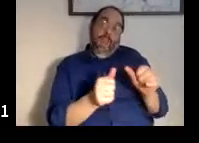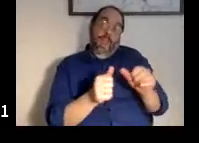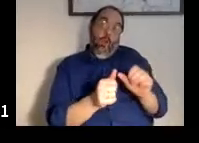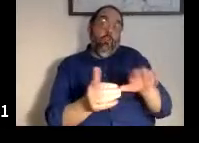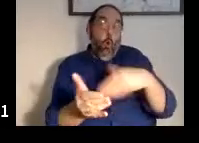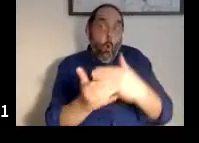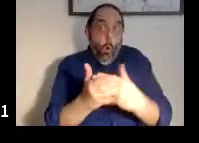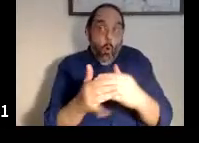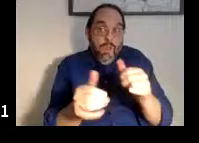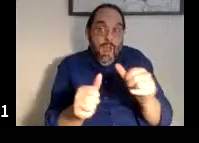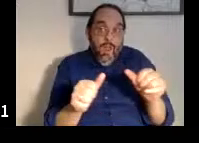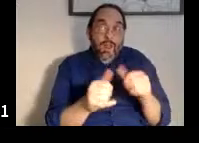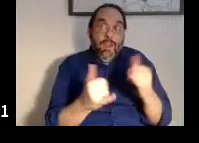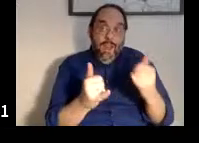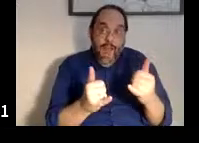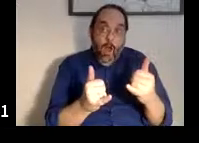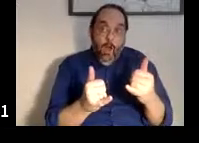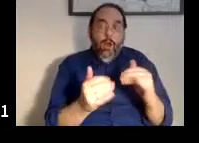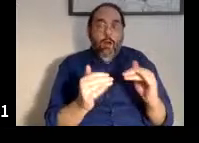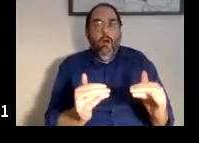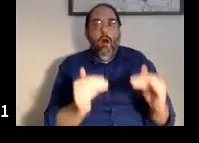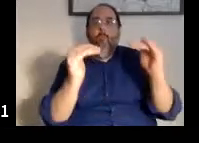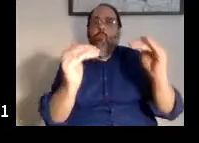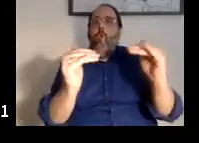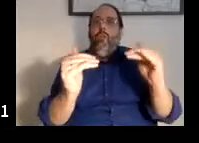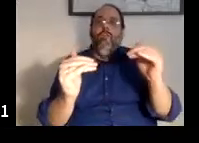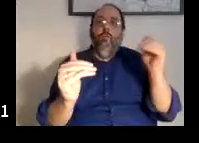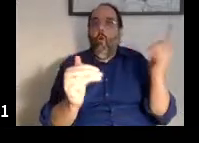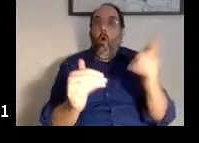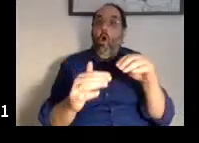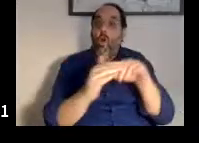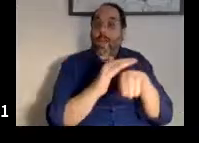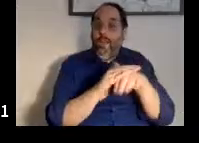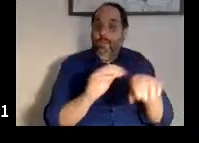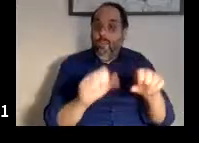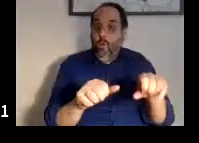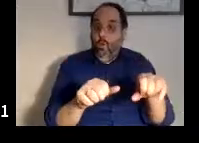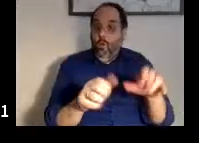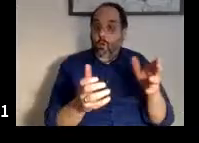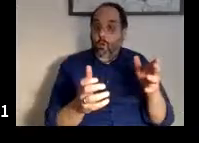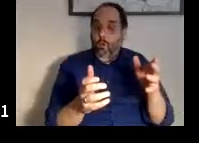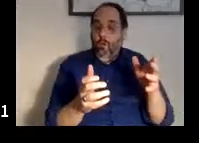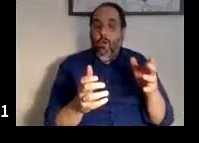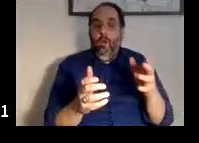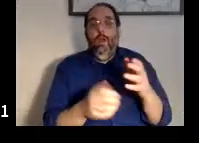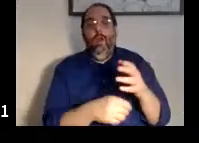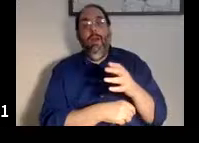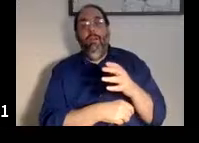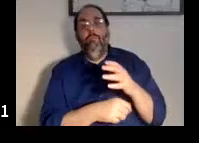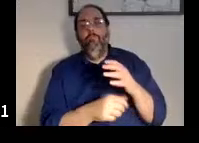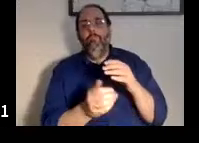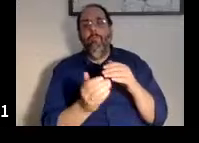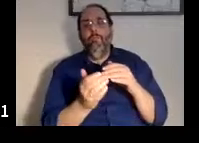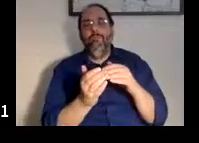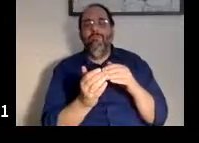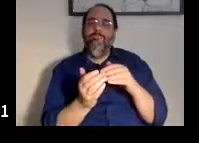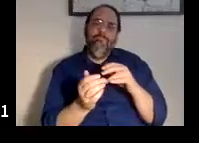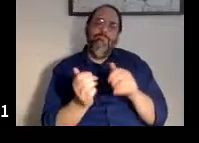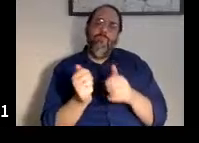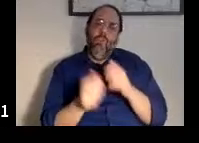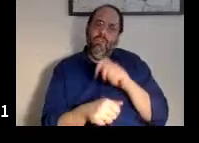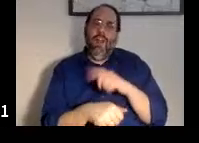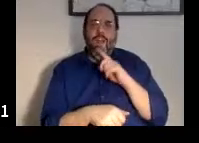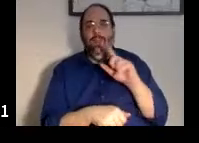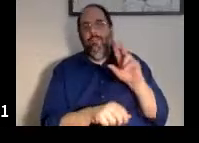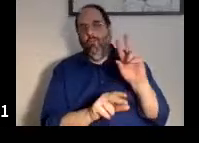entire play area need to be upgraded with inaccessible components and surfacing? And typically, no. Generally, only